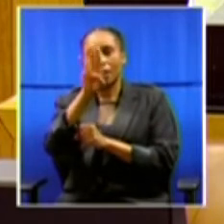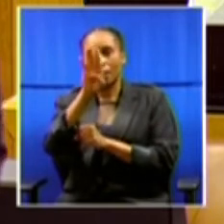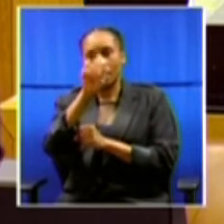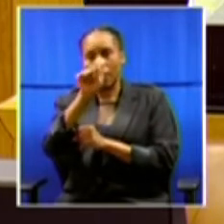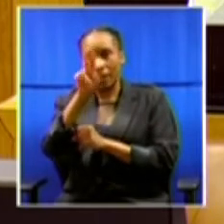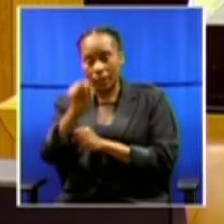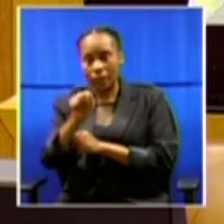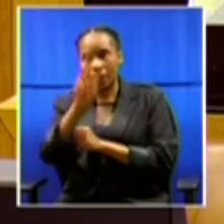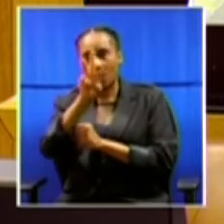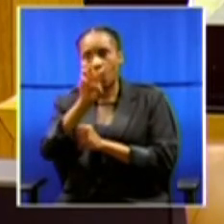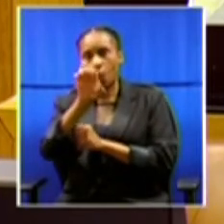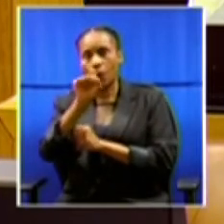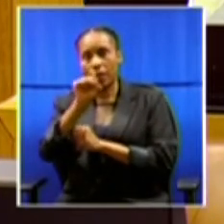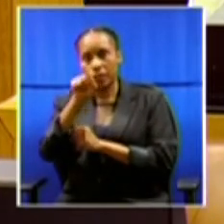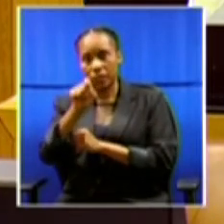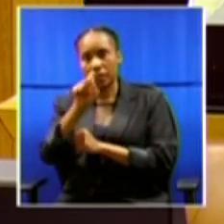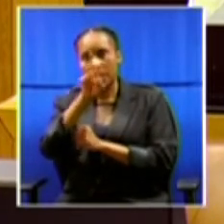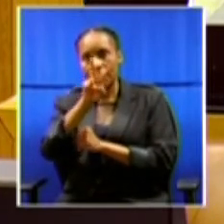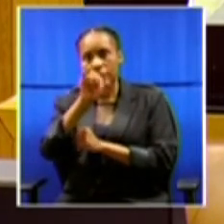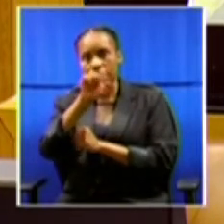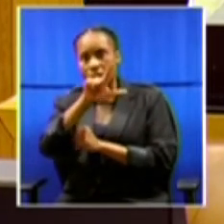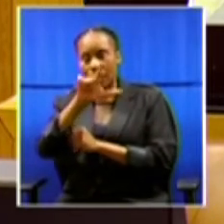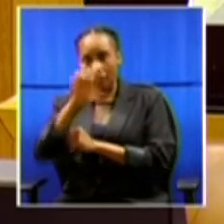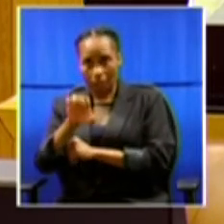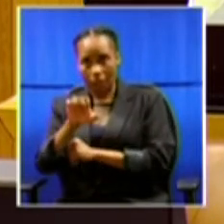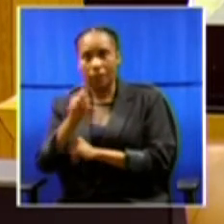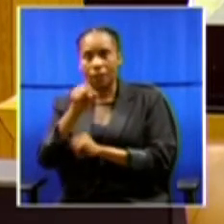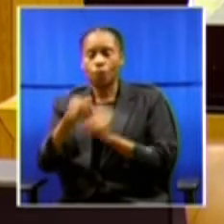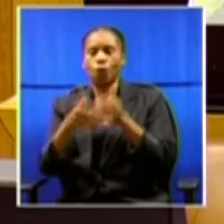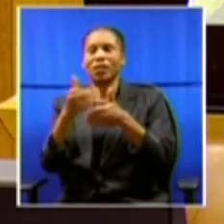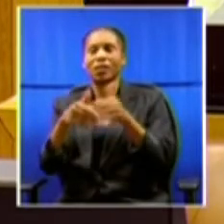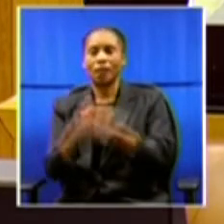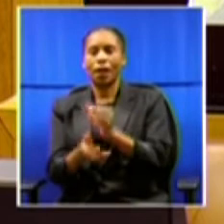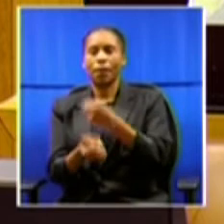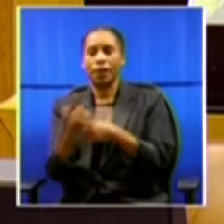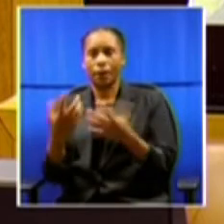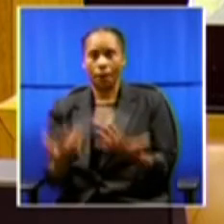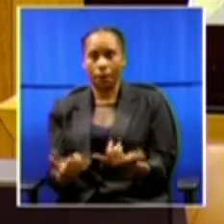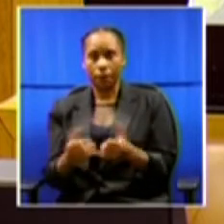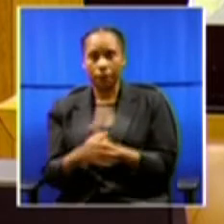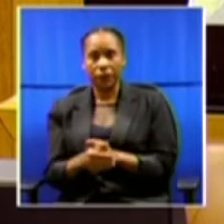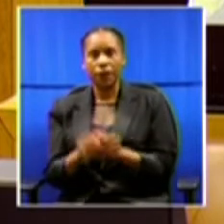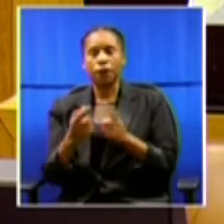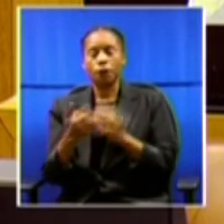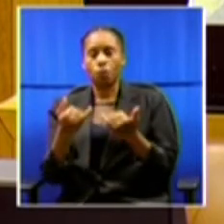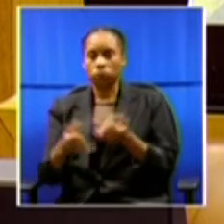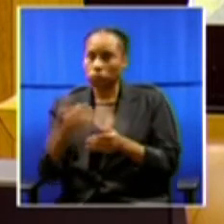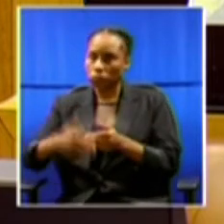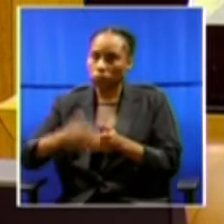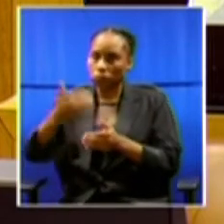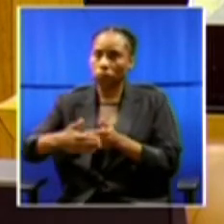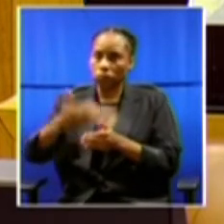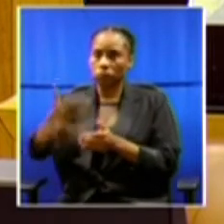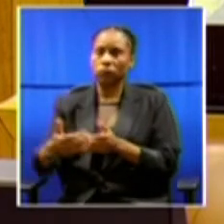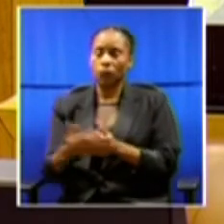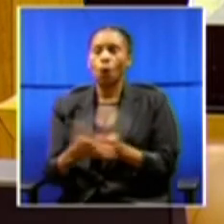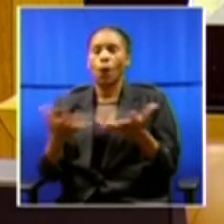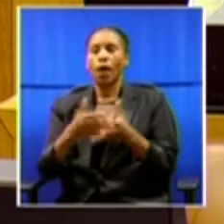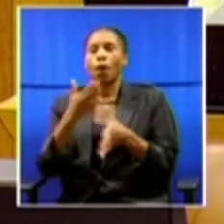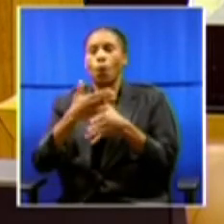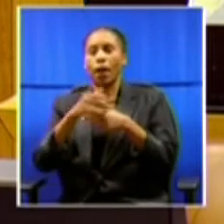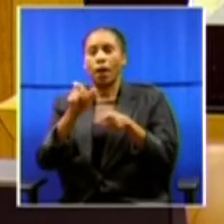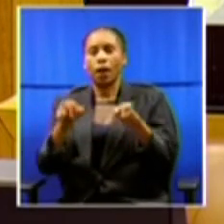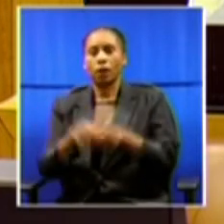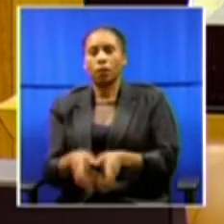been actions that has been taken, which processes are still underway. And from time to time, where officials are found,